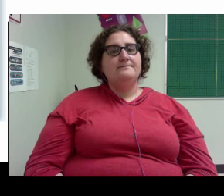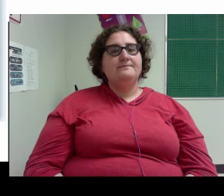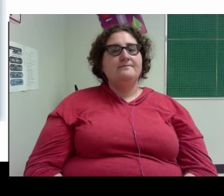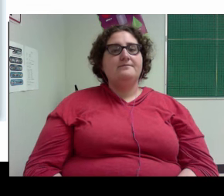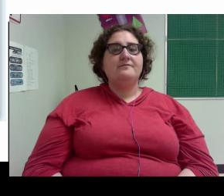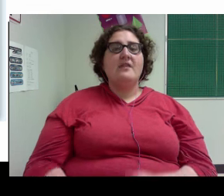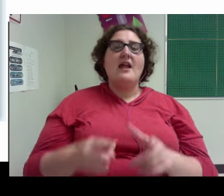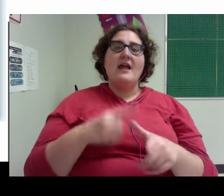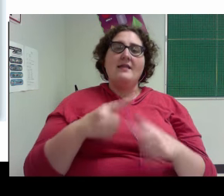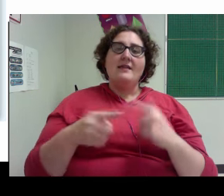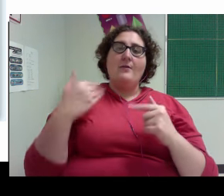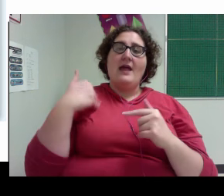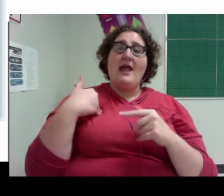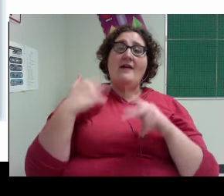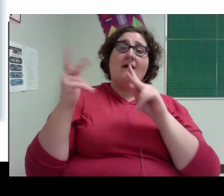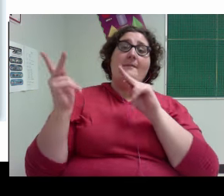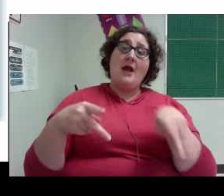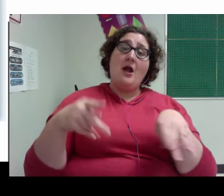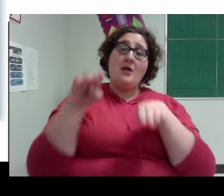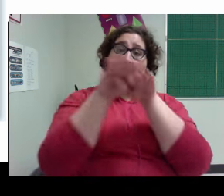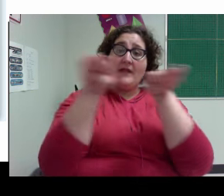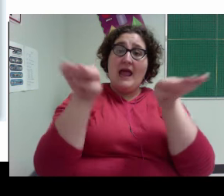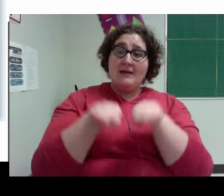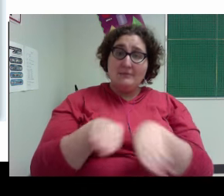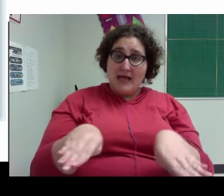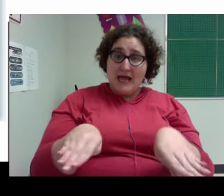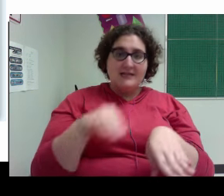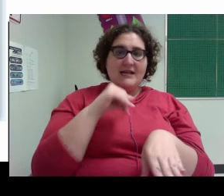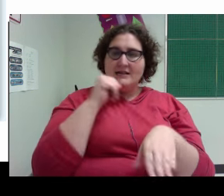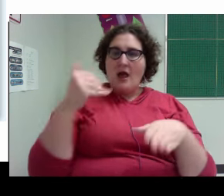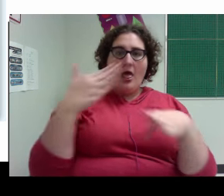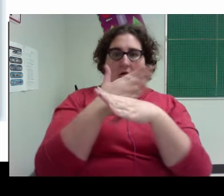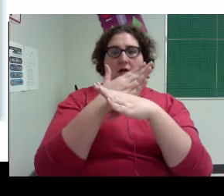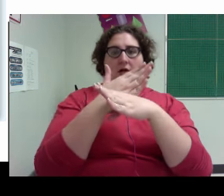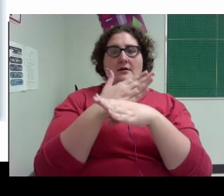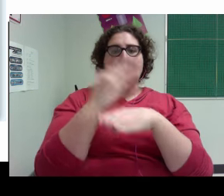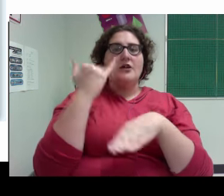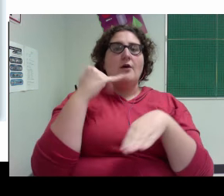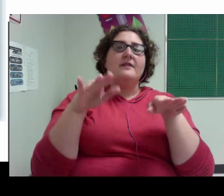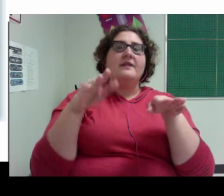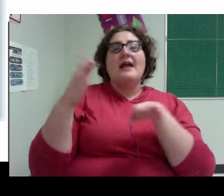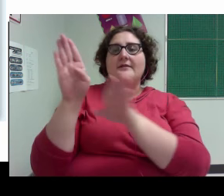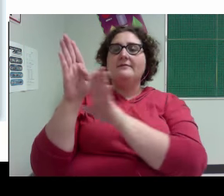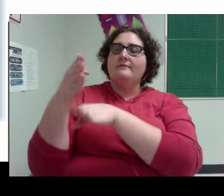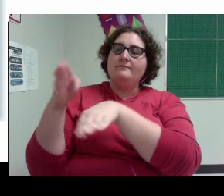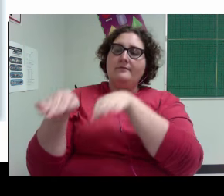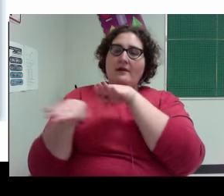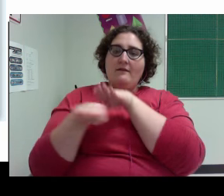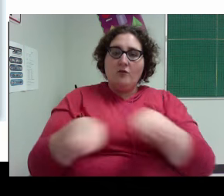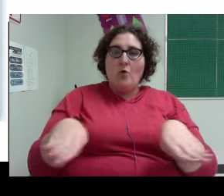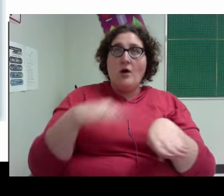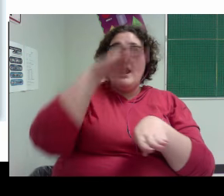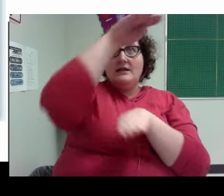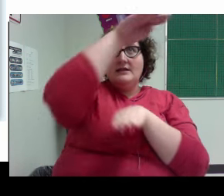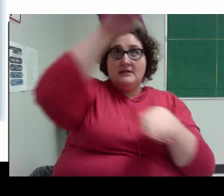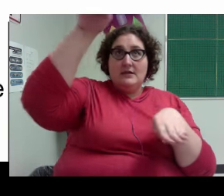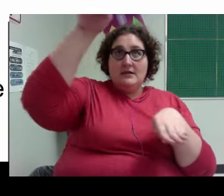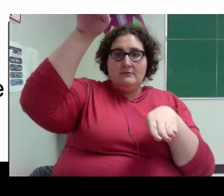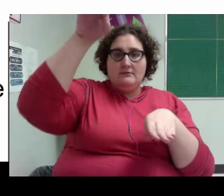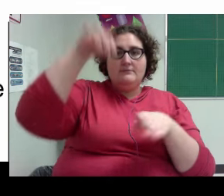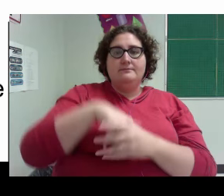And then we have parallel planes, are planes that do not intersect each other. An example in the classroom would be like the floor and the ceiling.